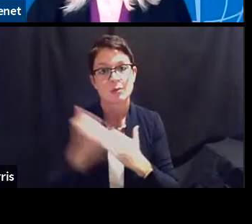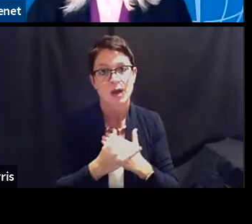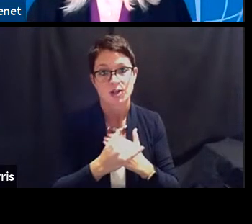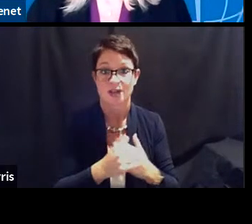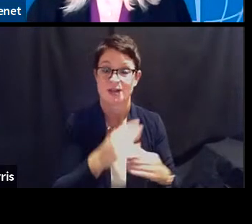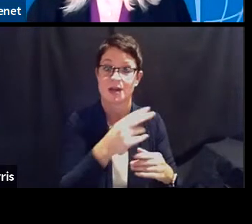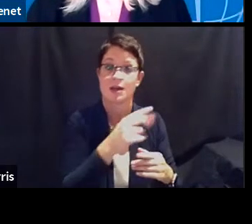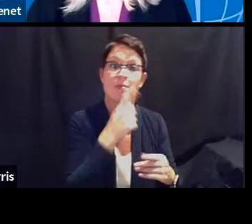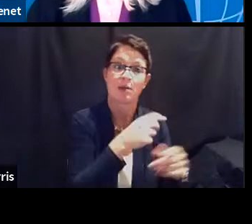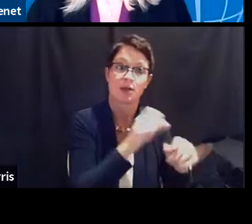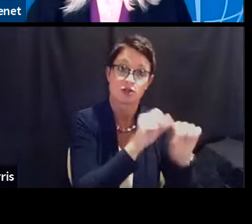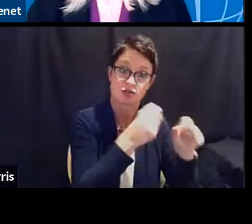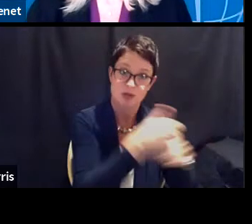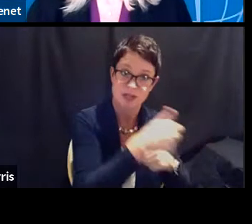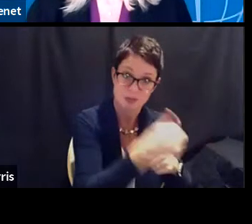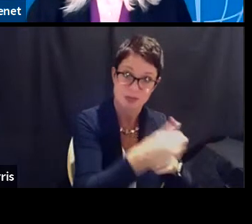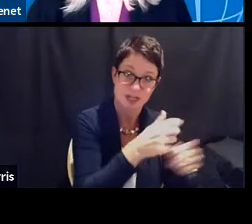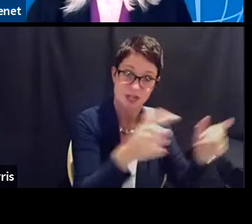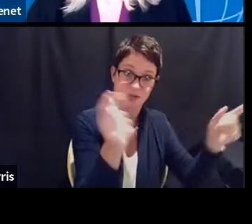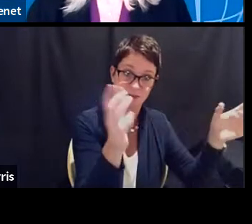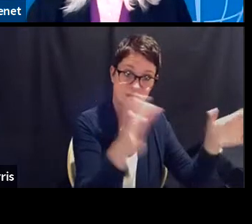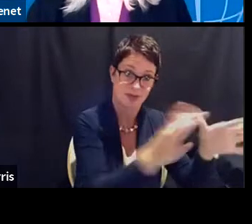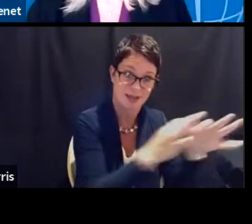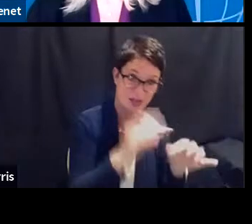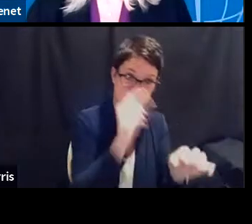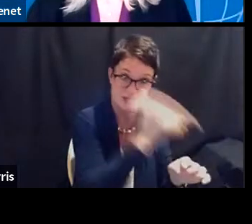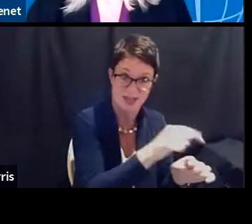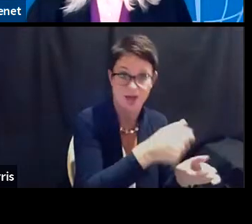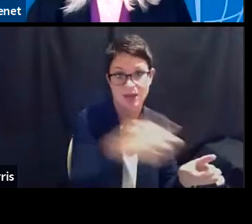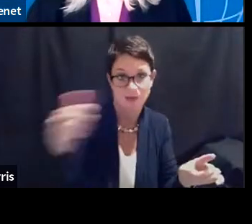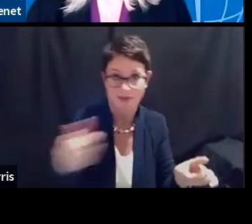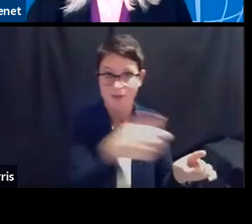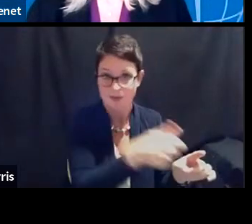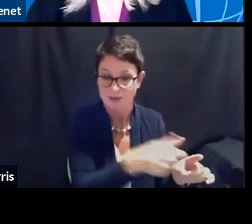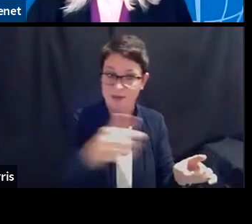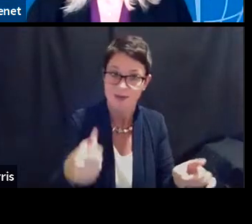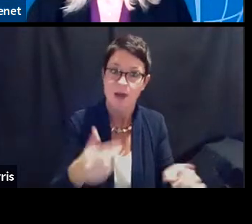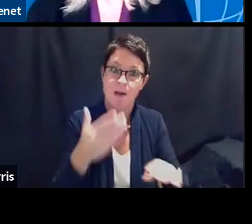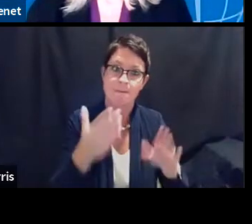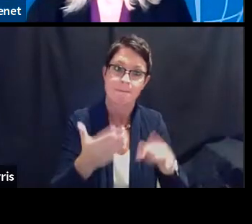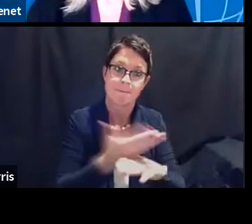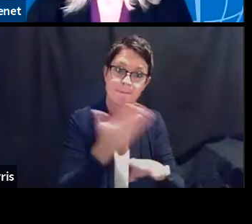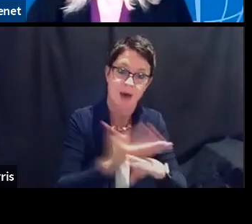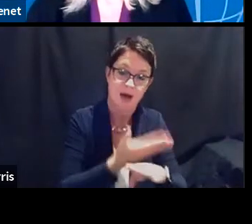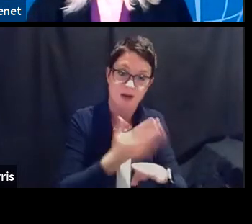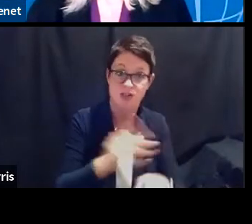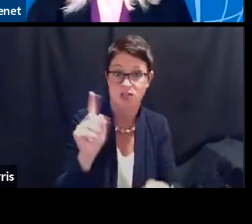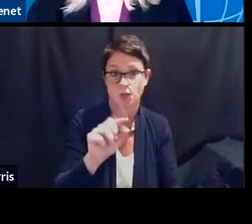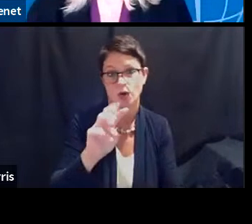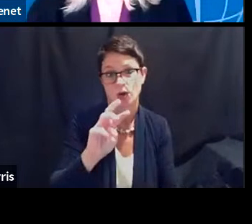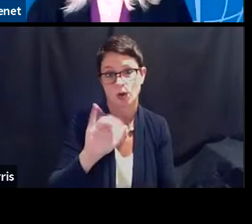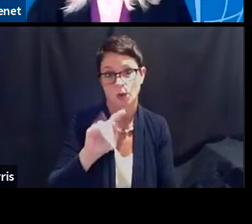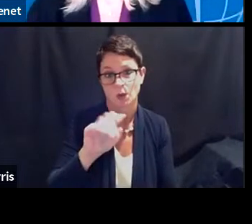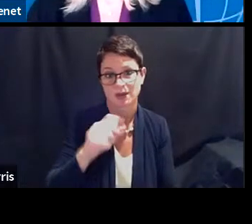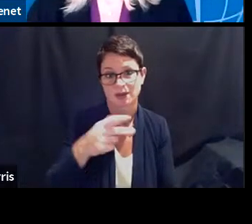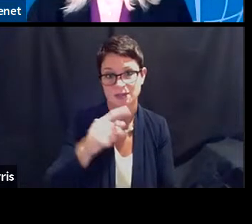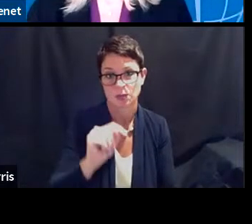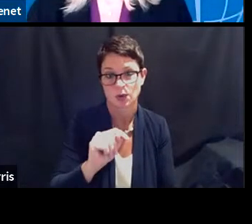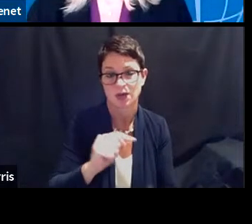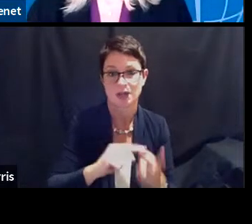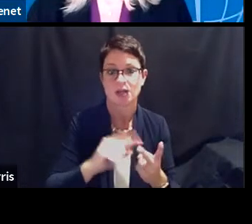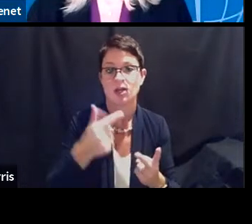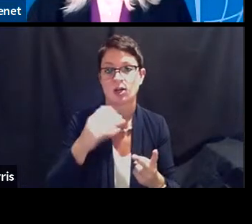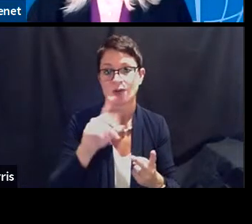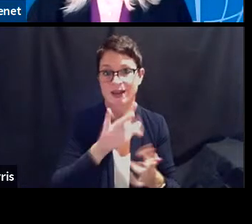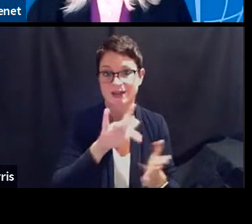public transportation networks throughout the area. We've talked about the modernization, focusing on Willets Point, linking Grand Central, Penn